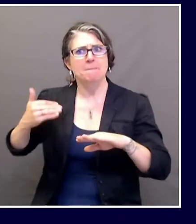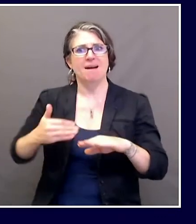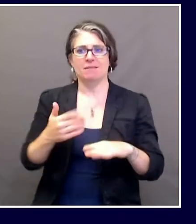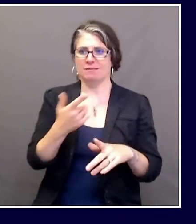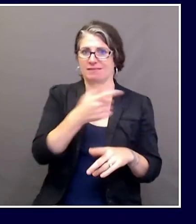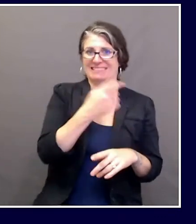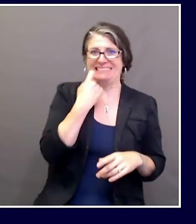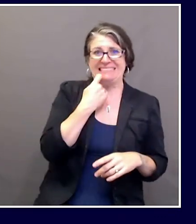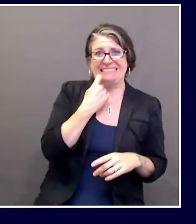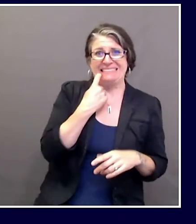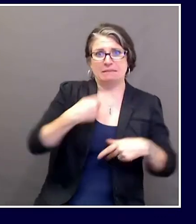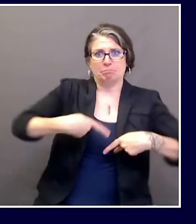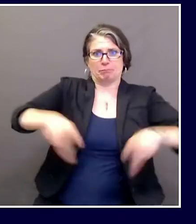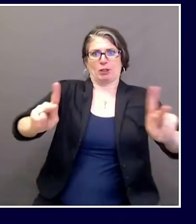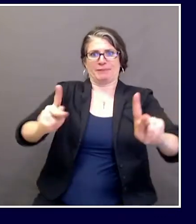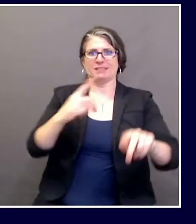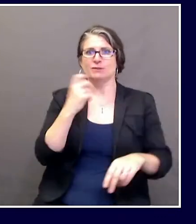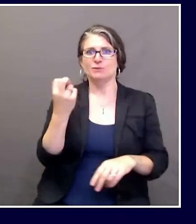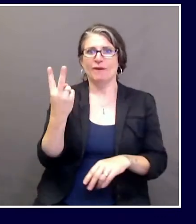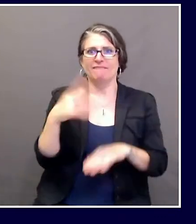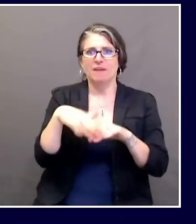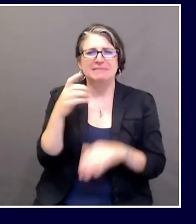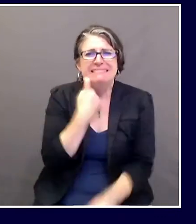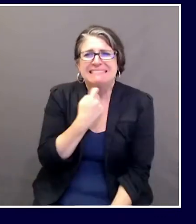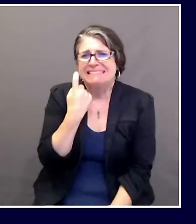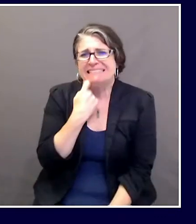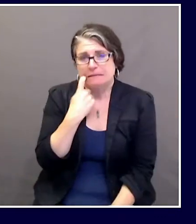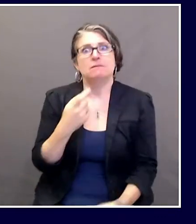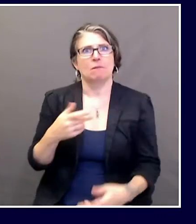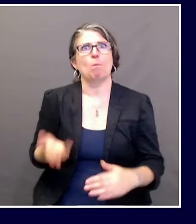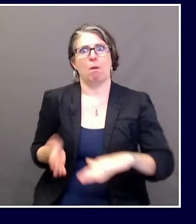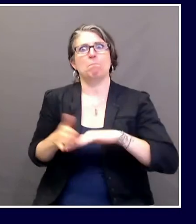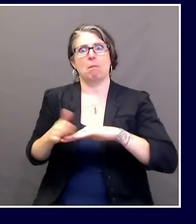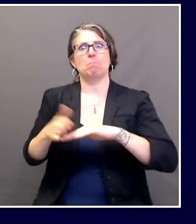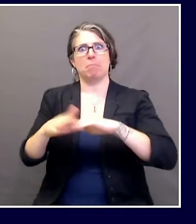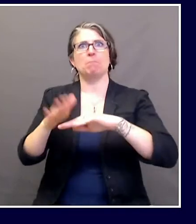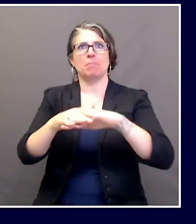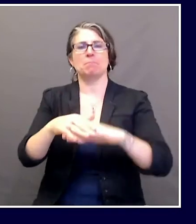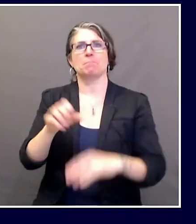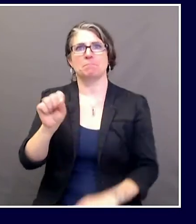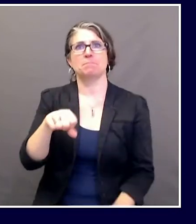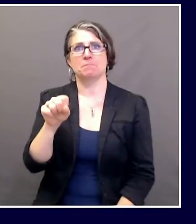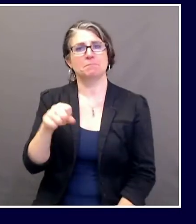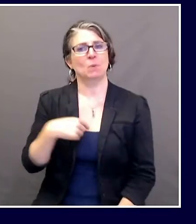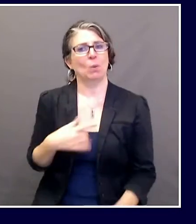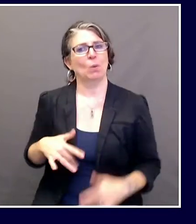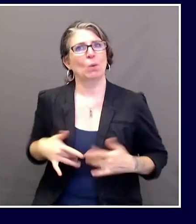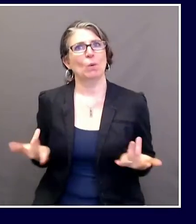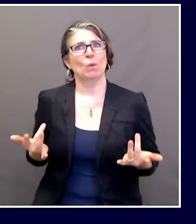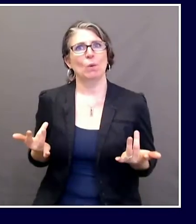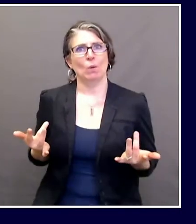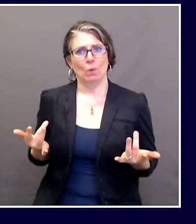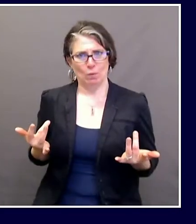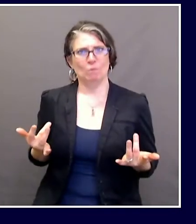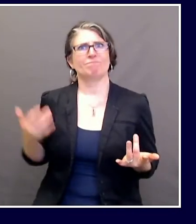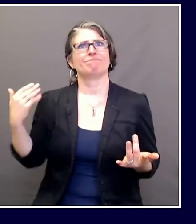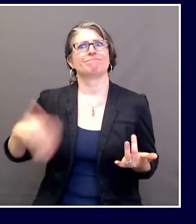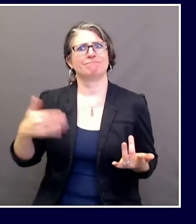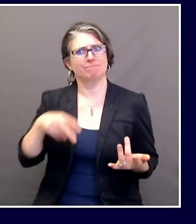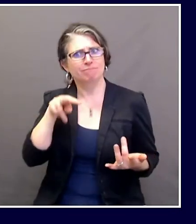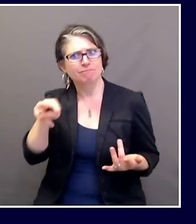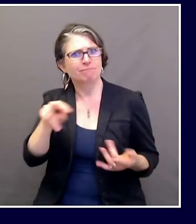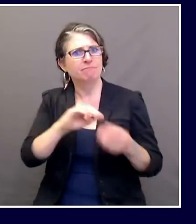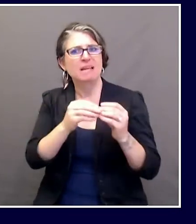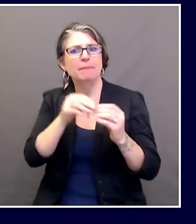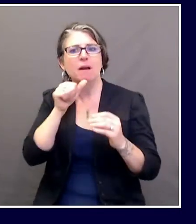see that the pace of vaccination in that group has continued. So we're starting to see, thinking of our website